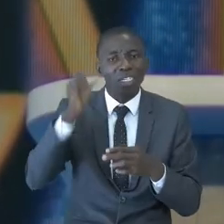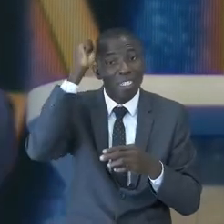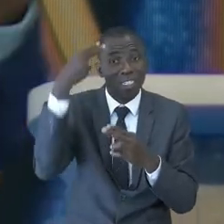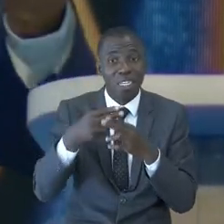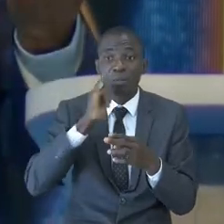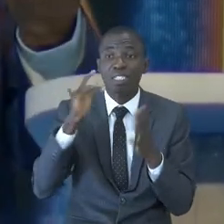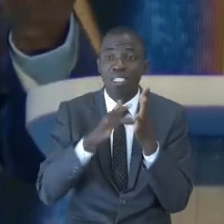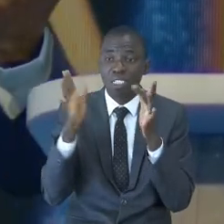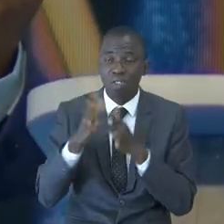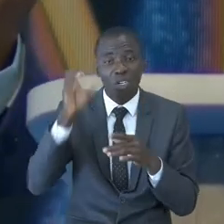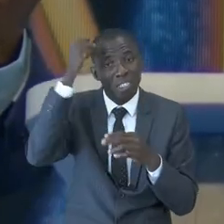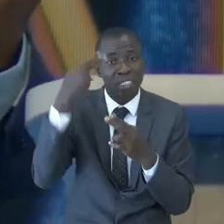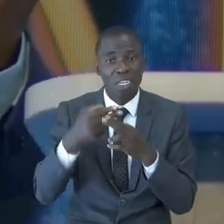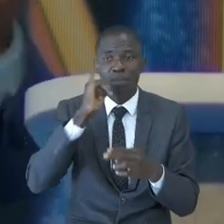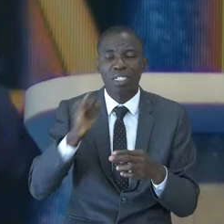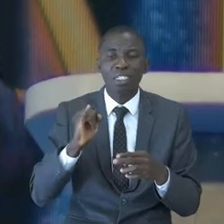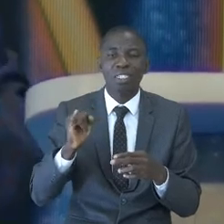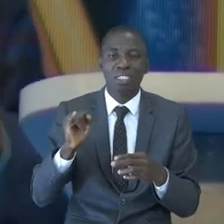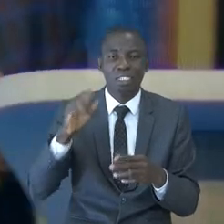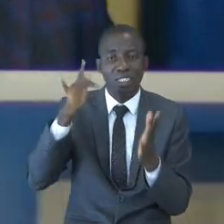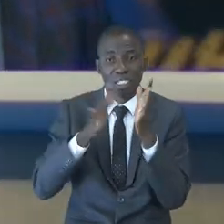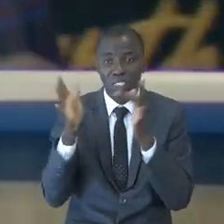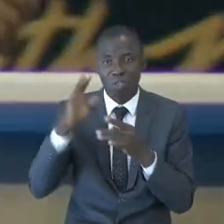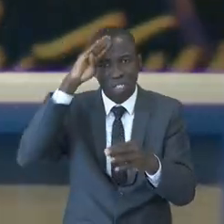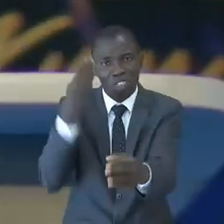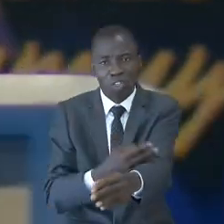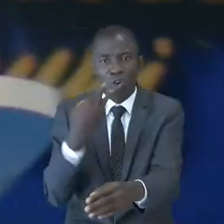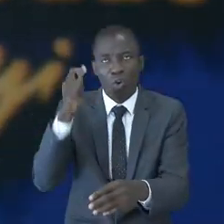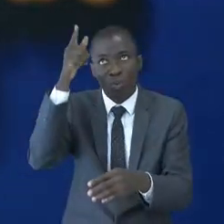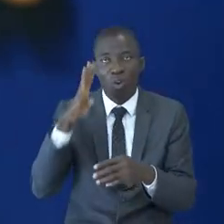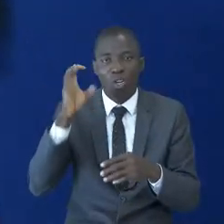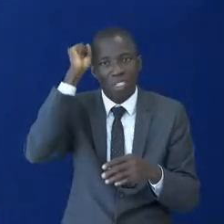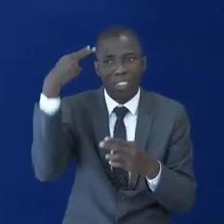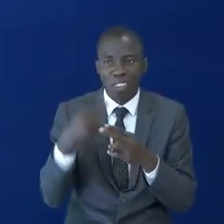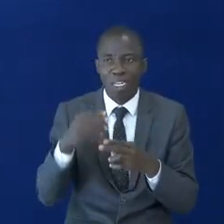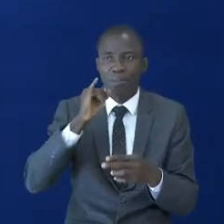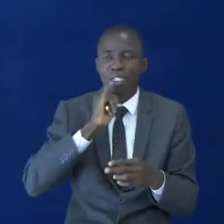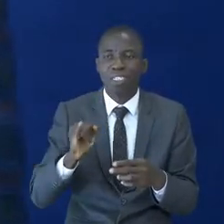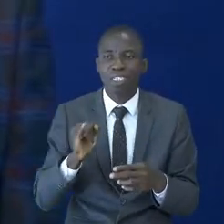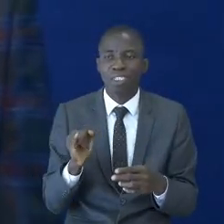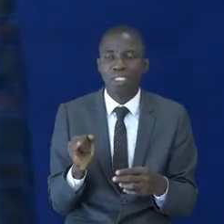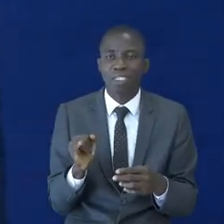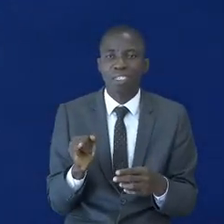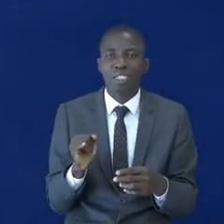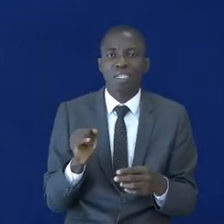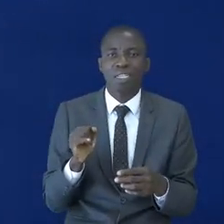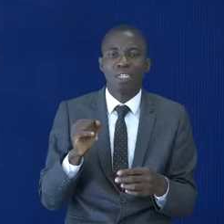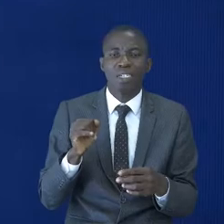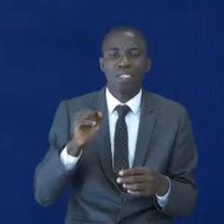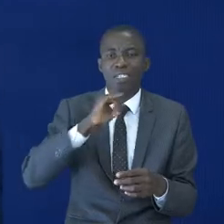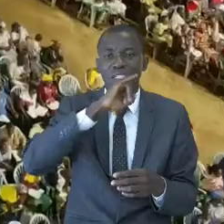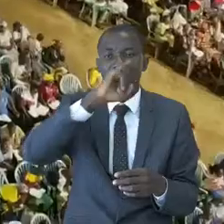the Son of God, and his name is your own